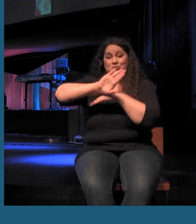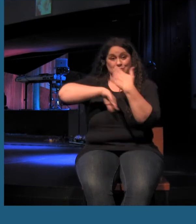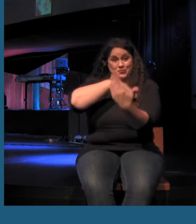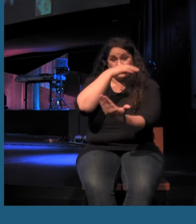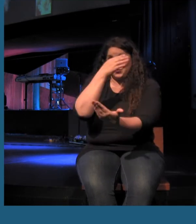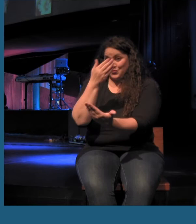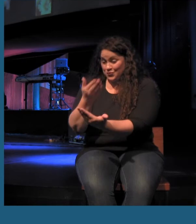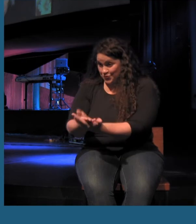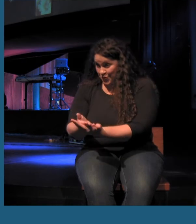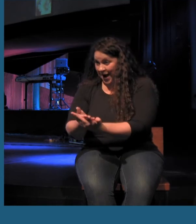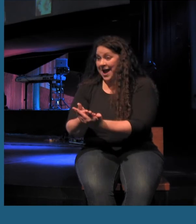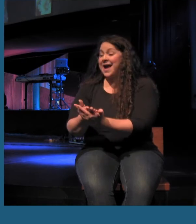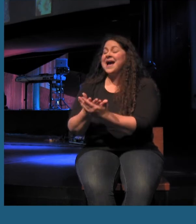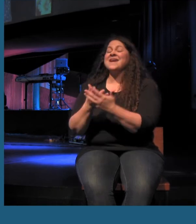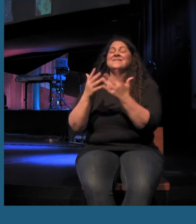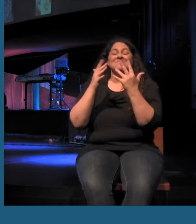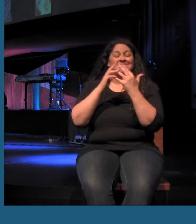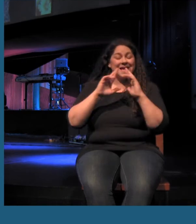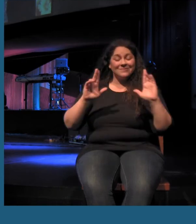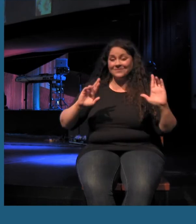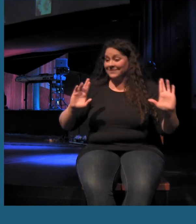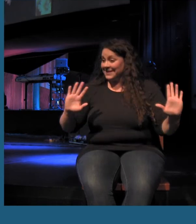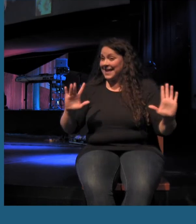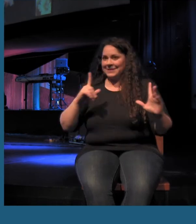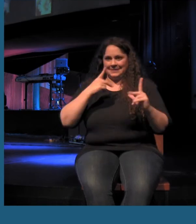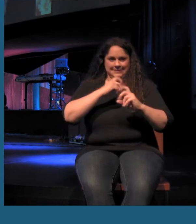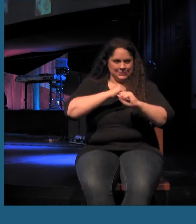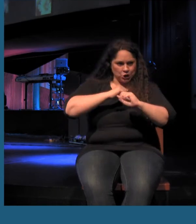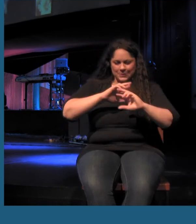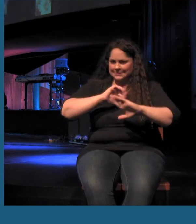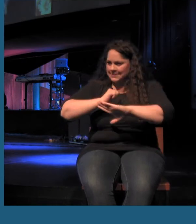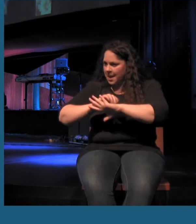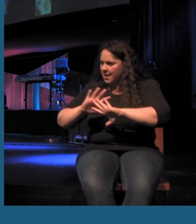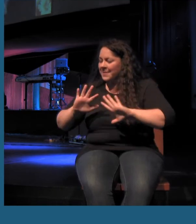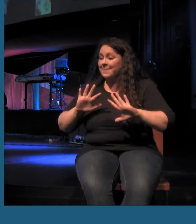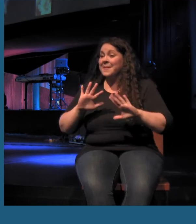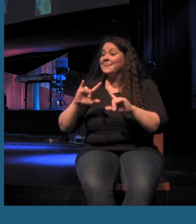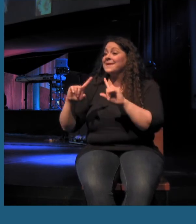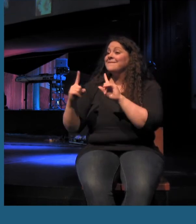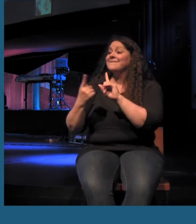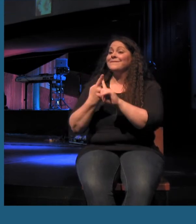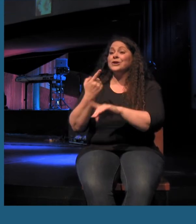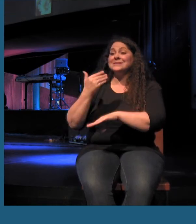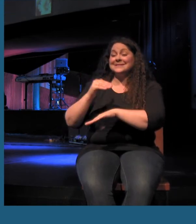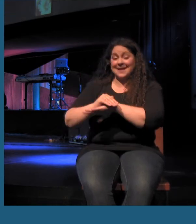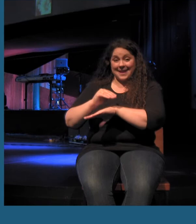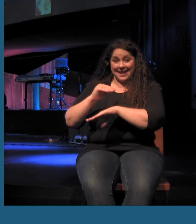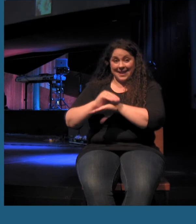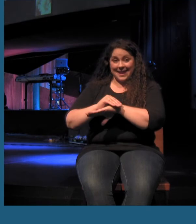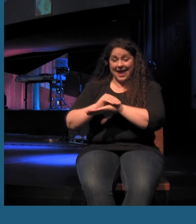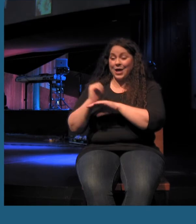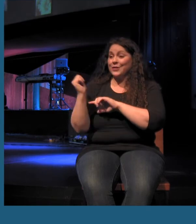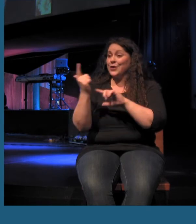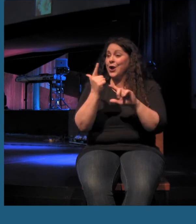there with his security detail and all the people that he interacted with. The first night, while they're all asleep, he sneaks